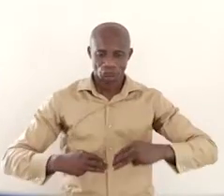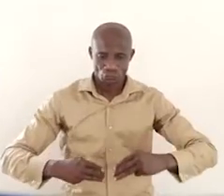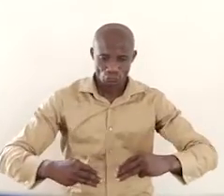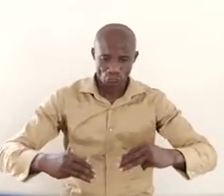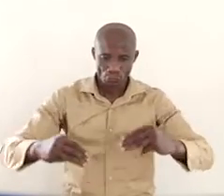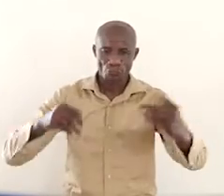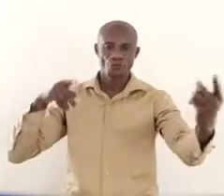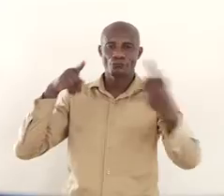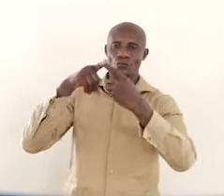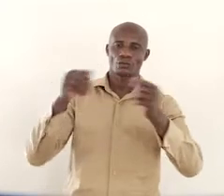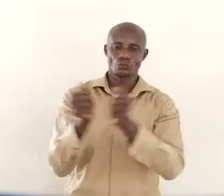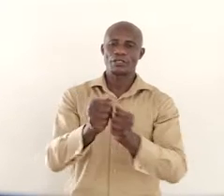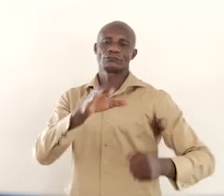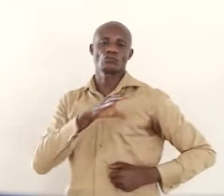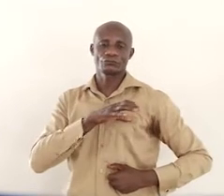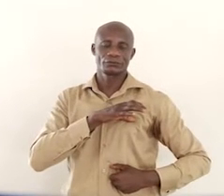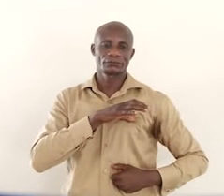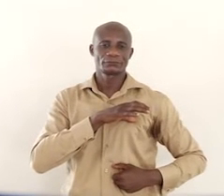Move forward with